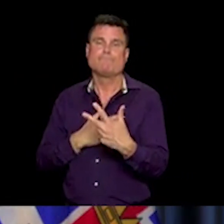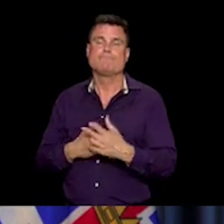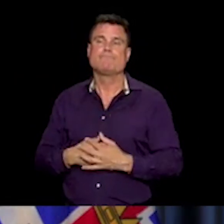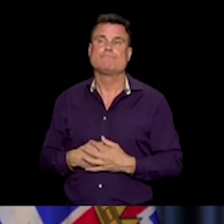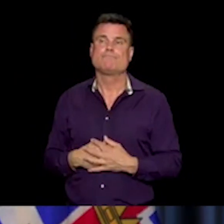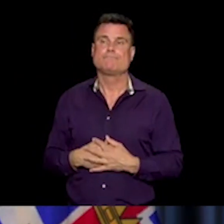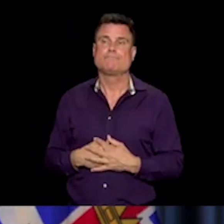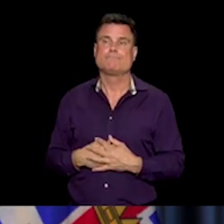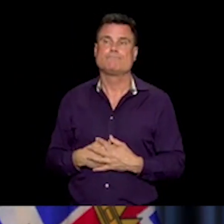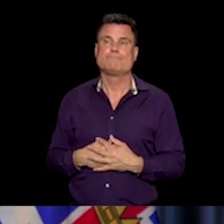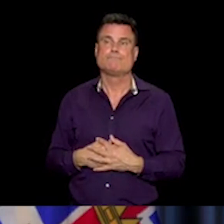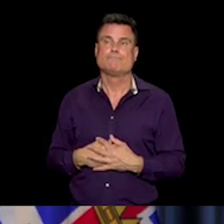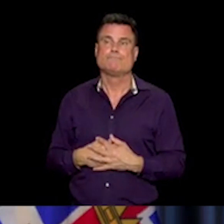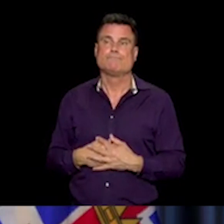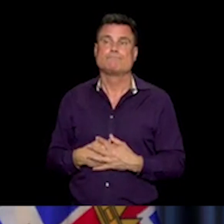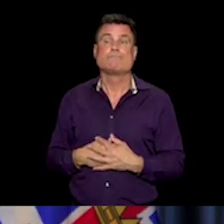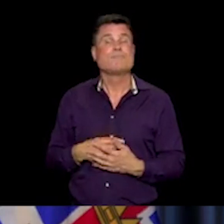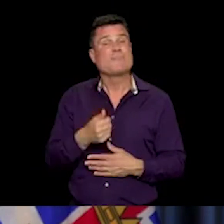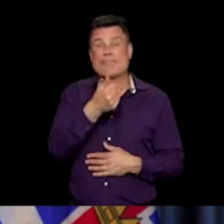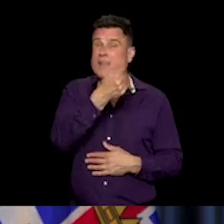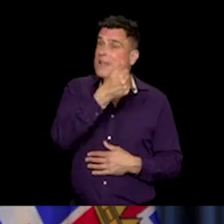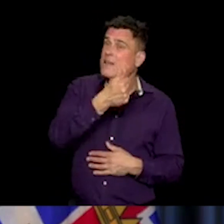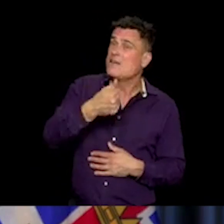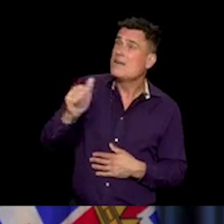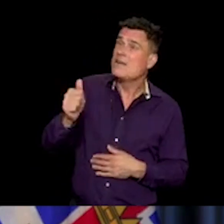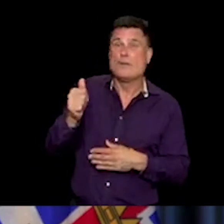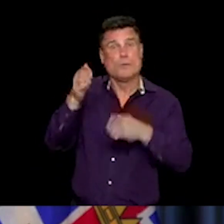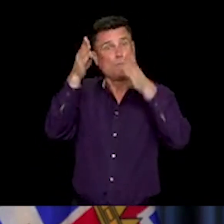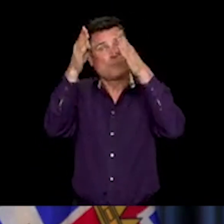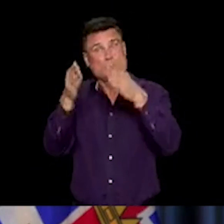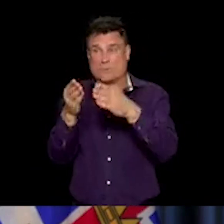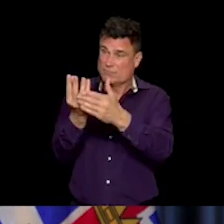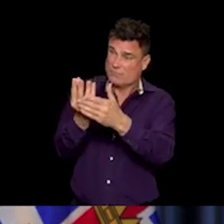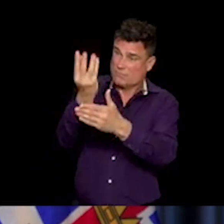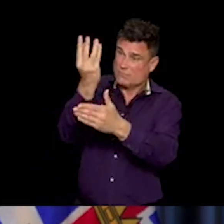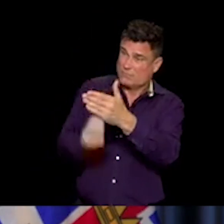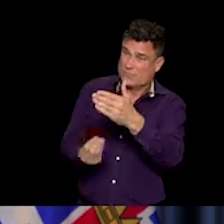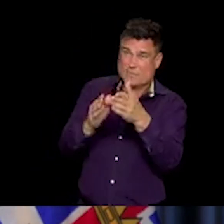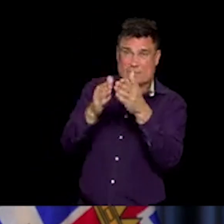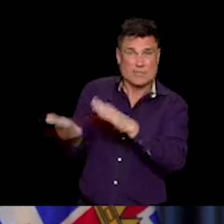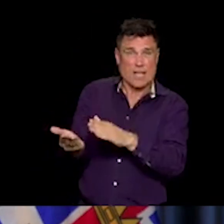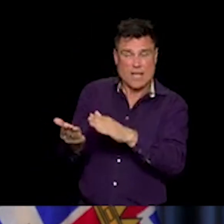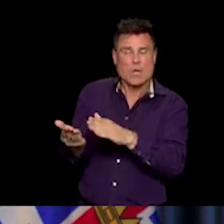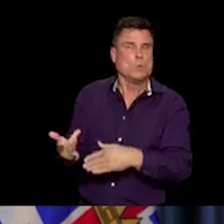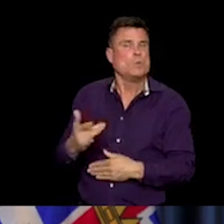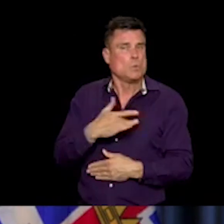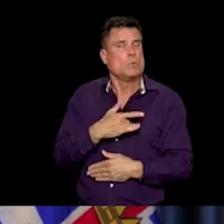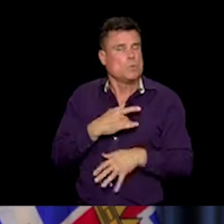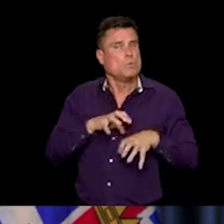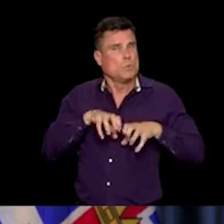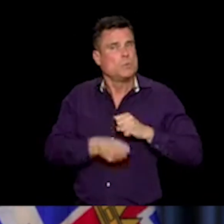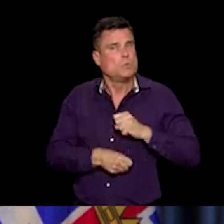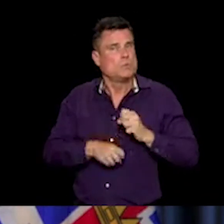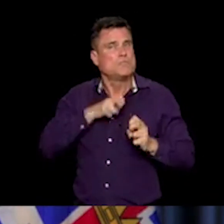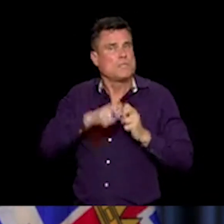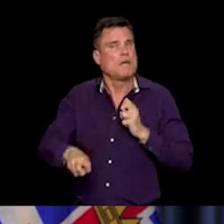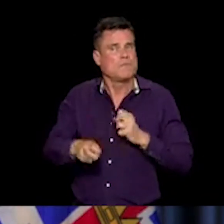continuing to be kind and to be calm and to be safe. I wanted to join Dr. Henry in